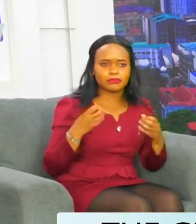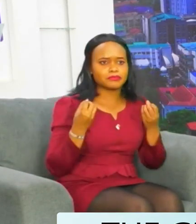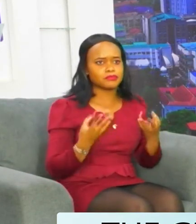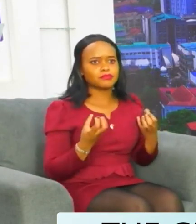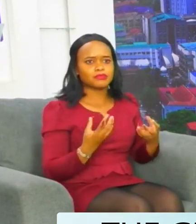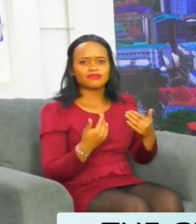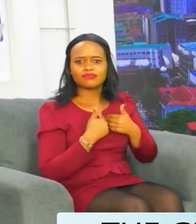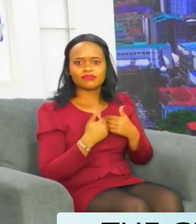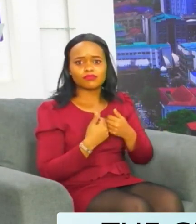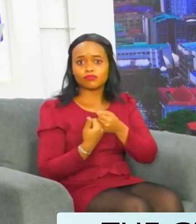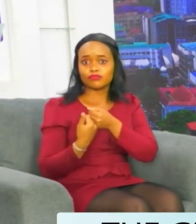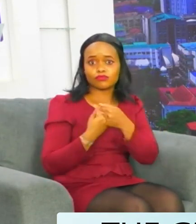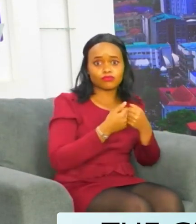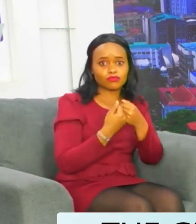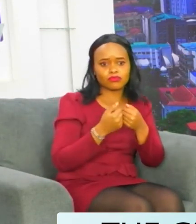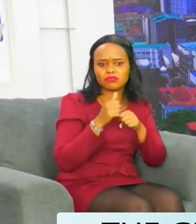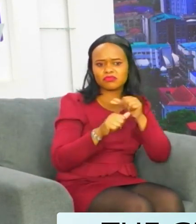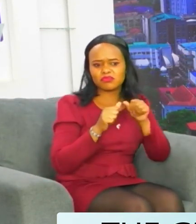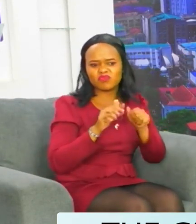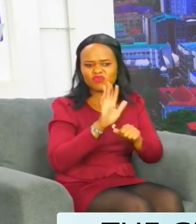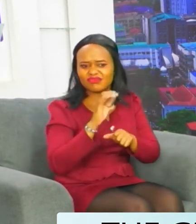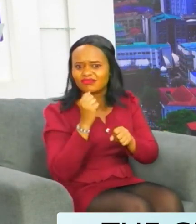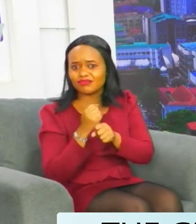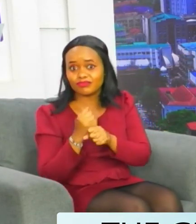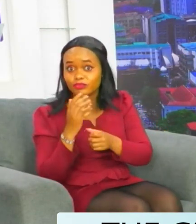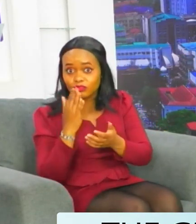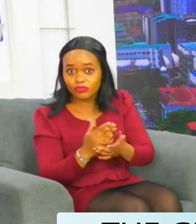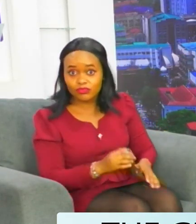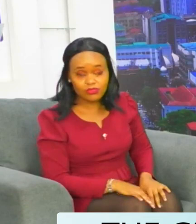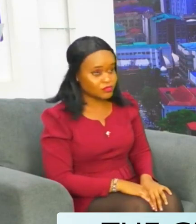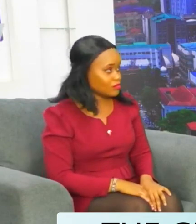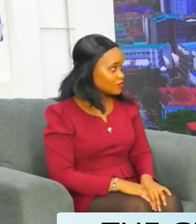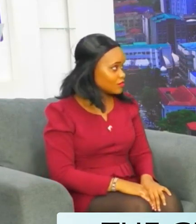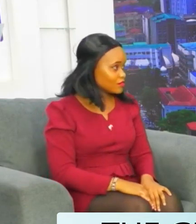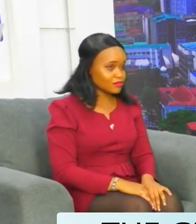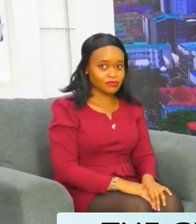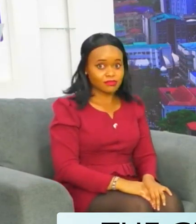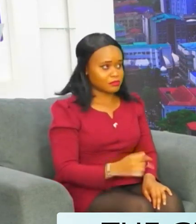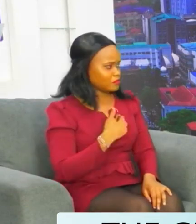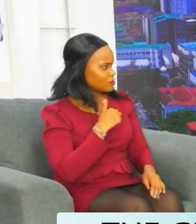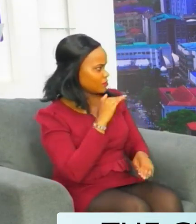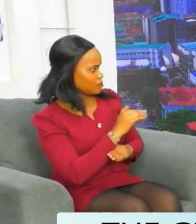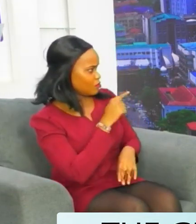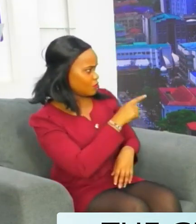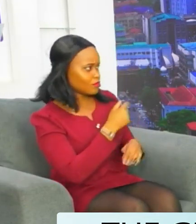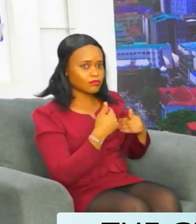know many people have challenges about their work, which is true, right?